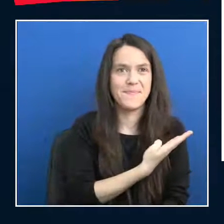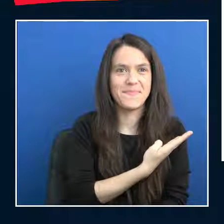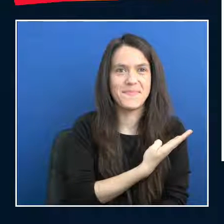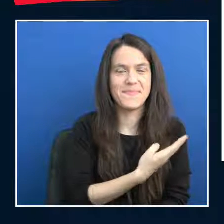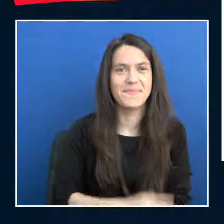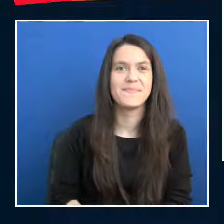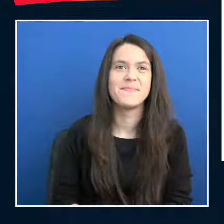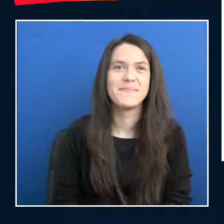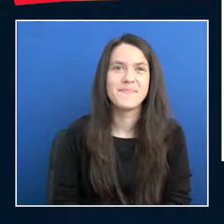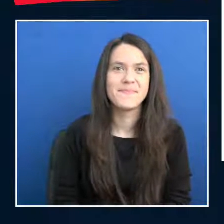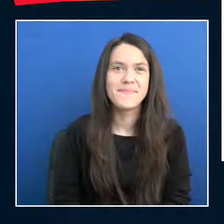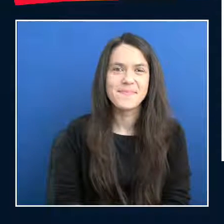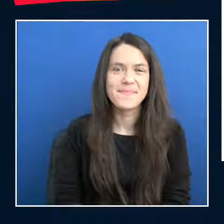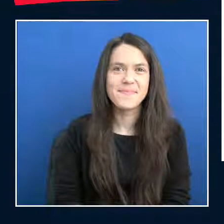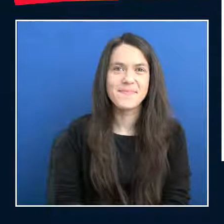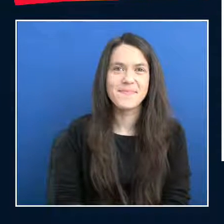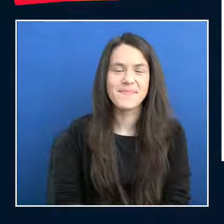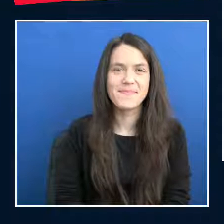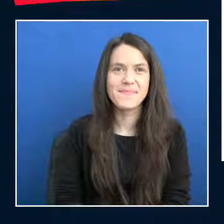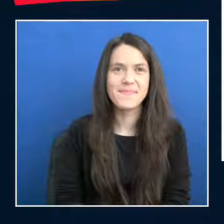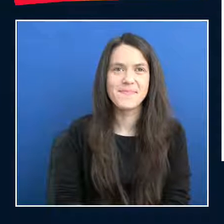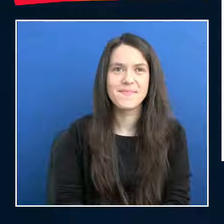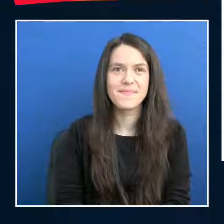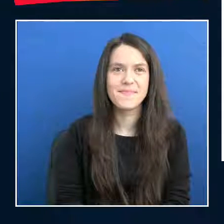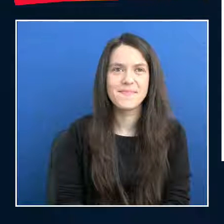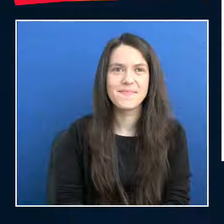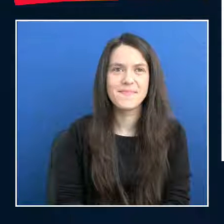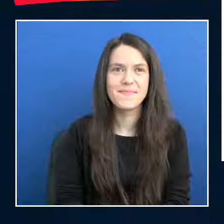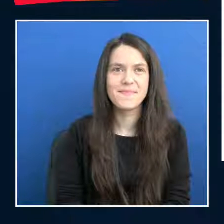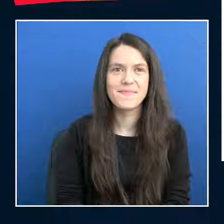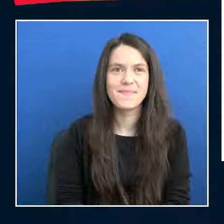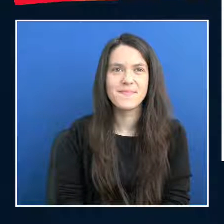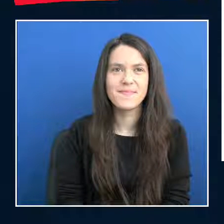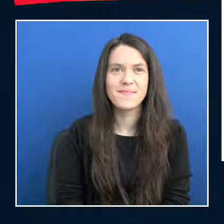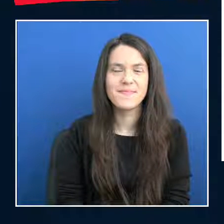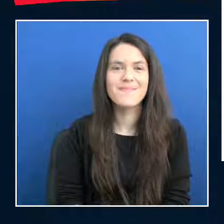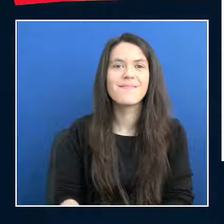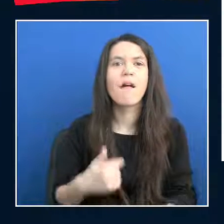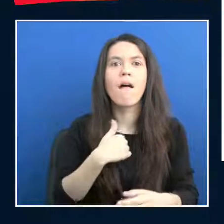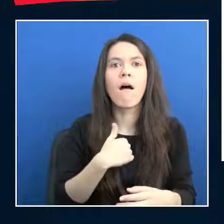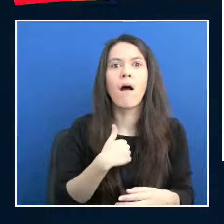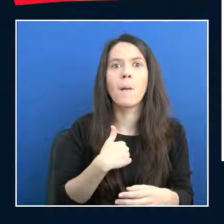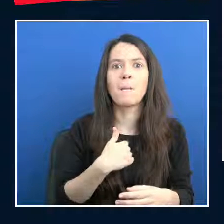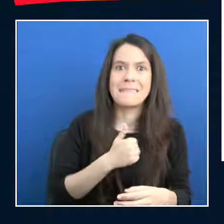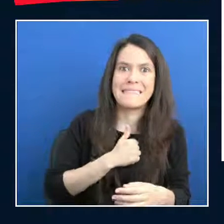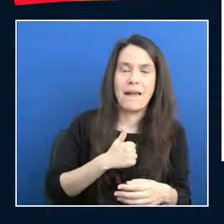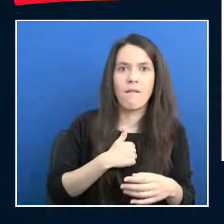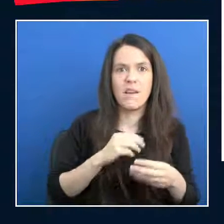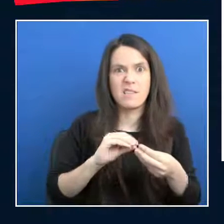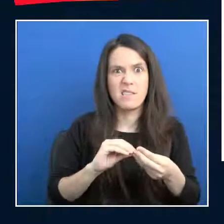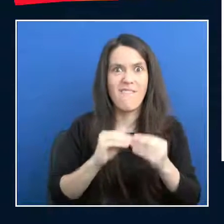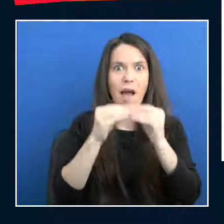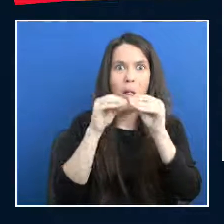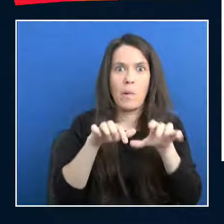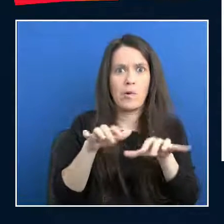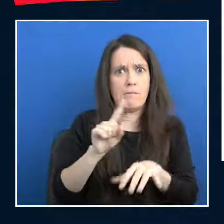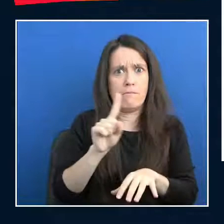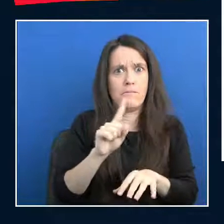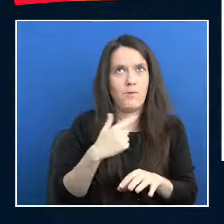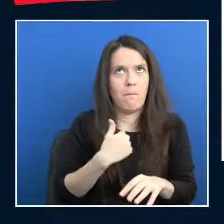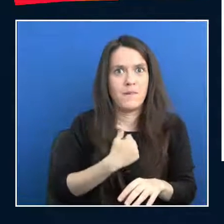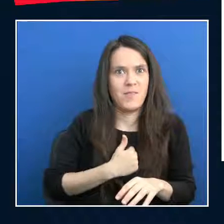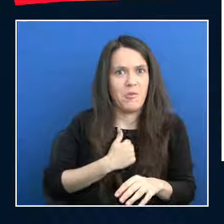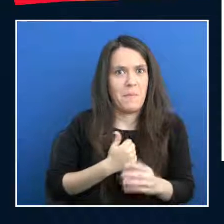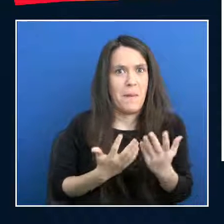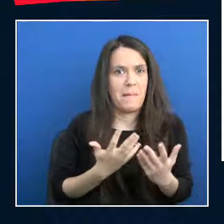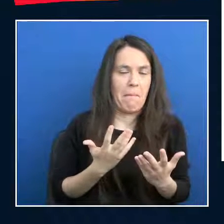So here, I already told you I'm not a .NET developer, so sorry for this. And I also didn't